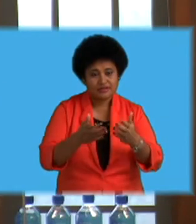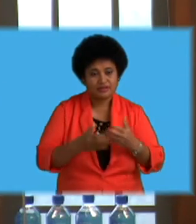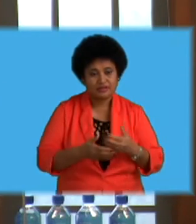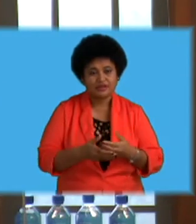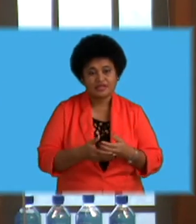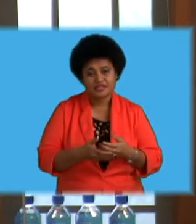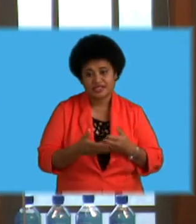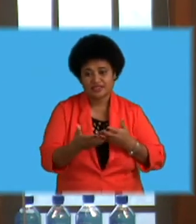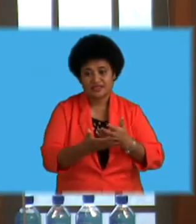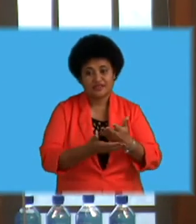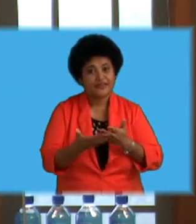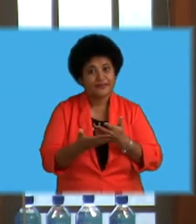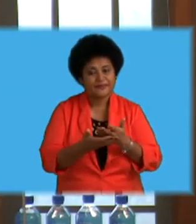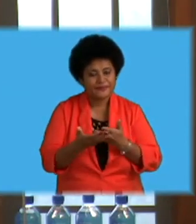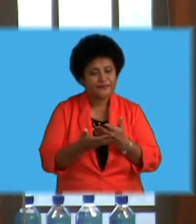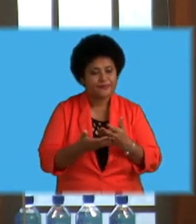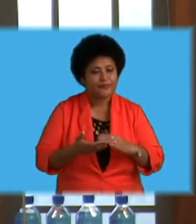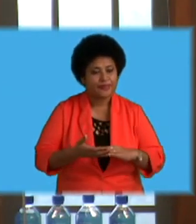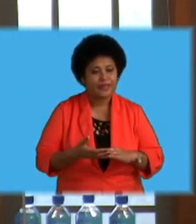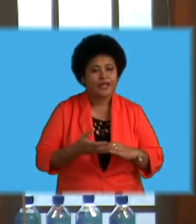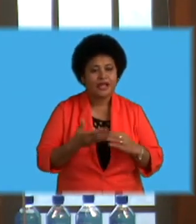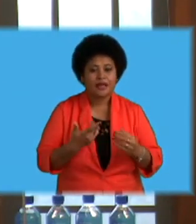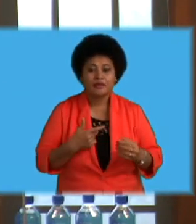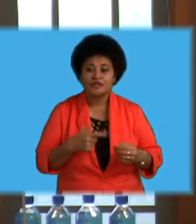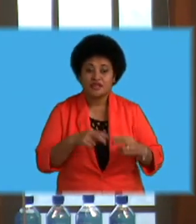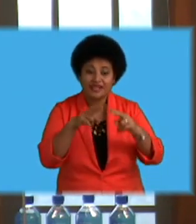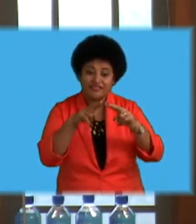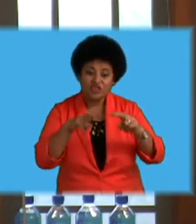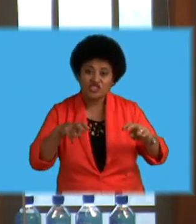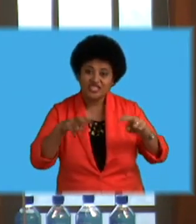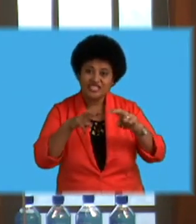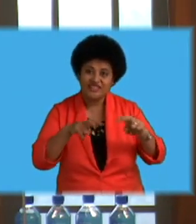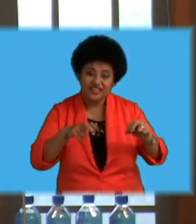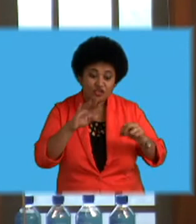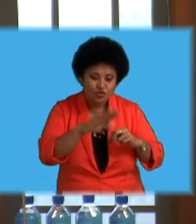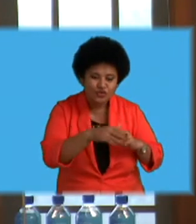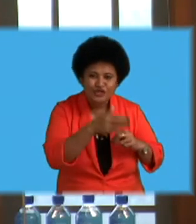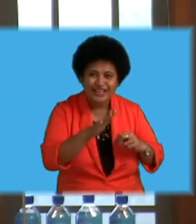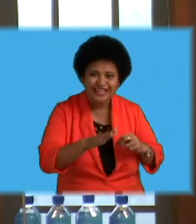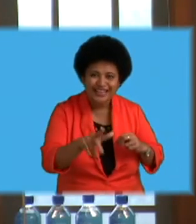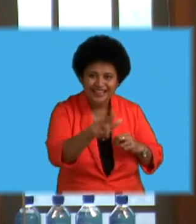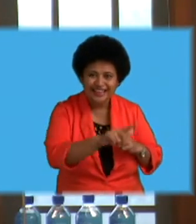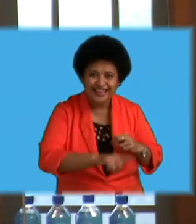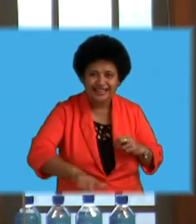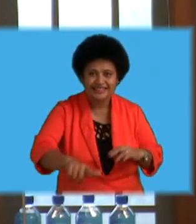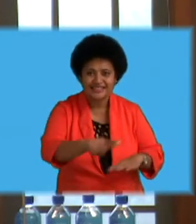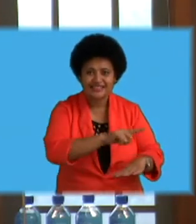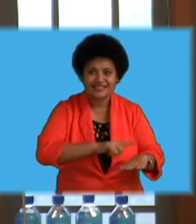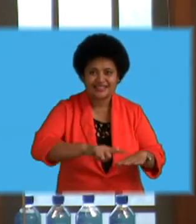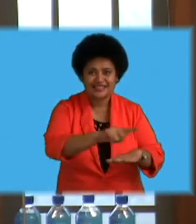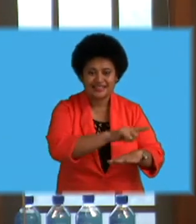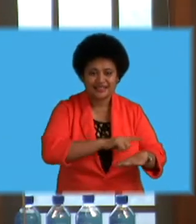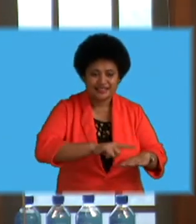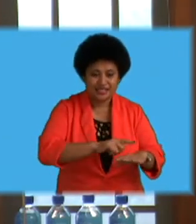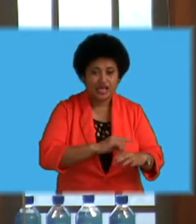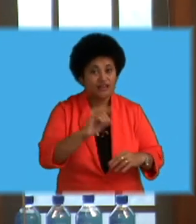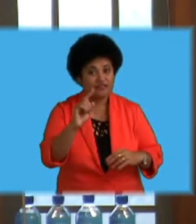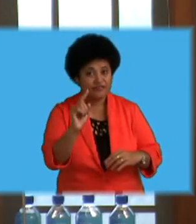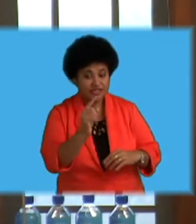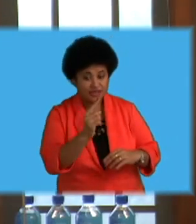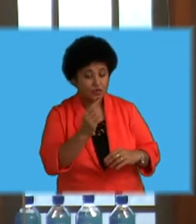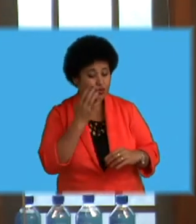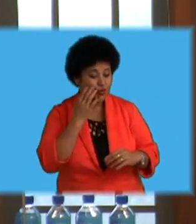because the land had not been surveyed. Because once the land is surveyed, then they will be issued